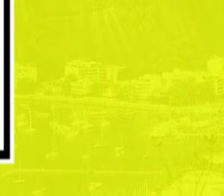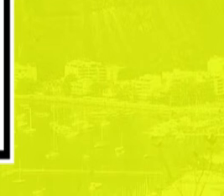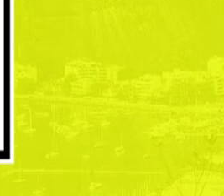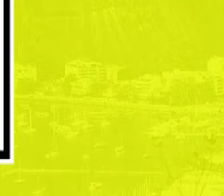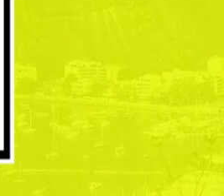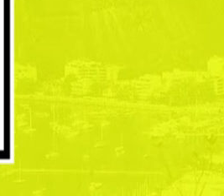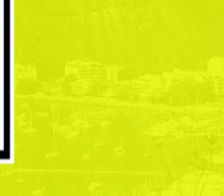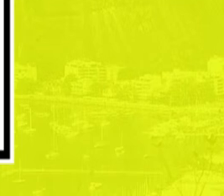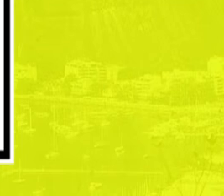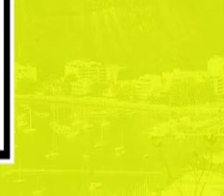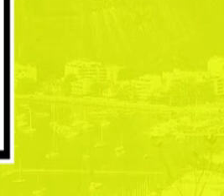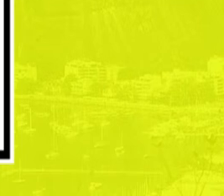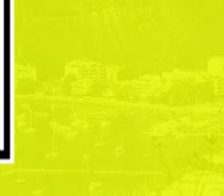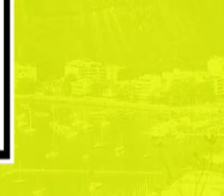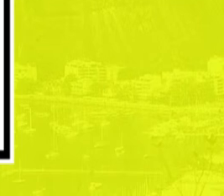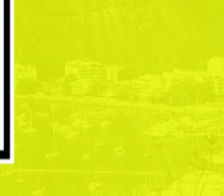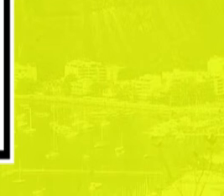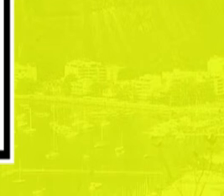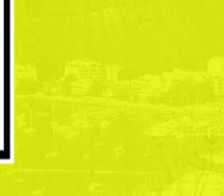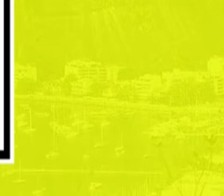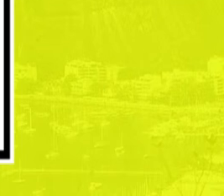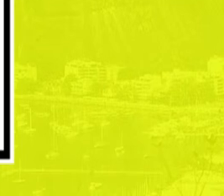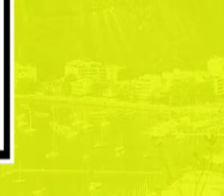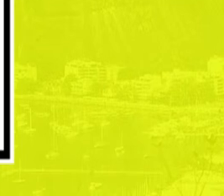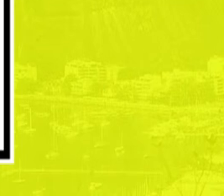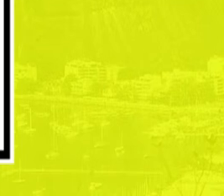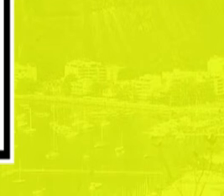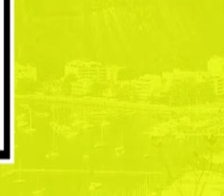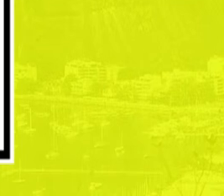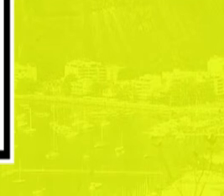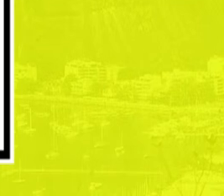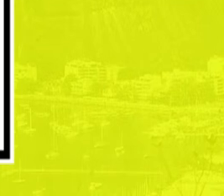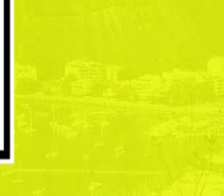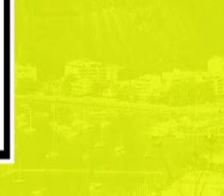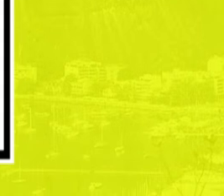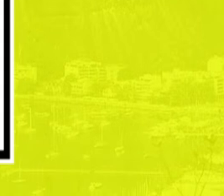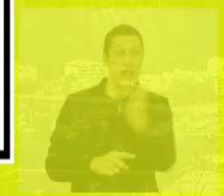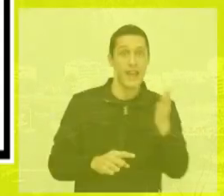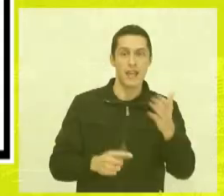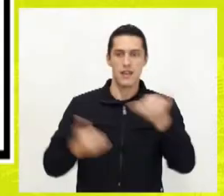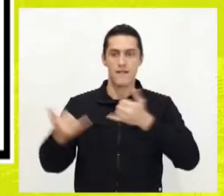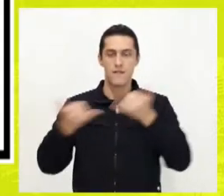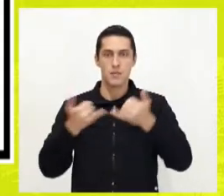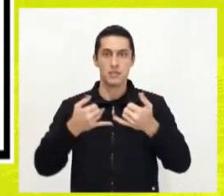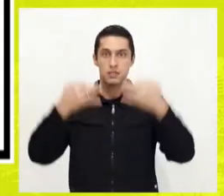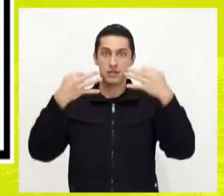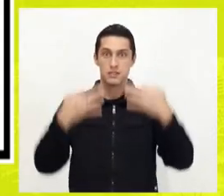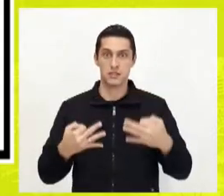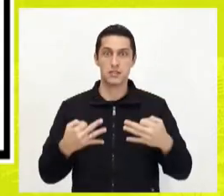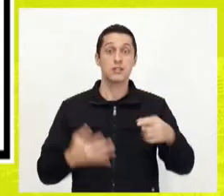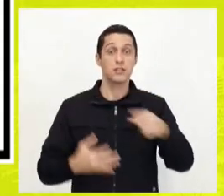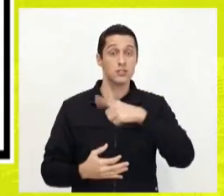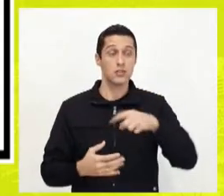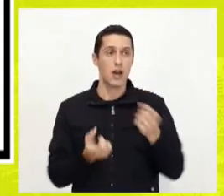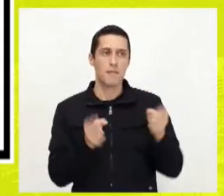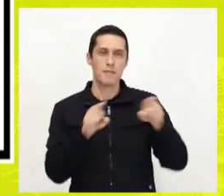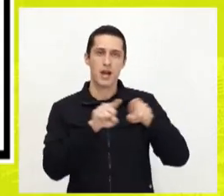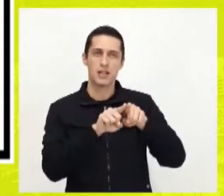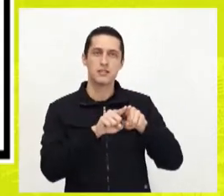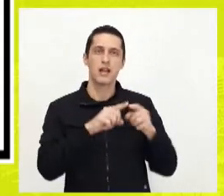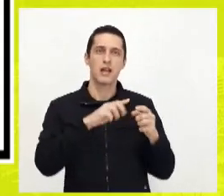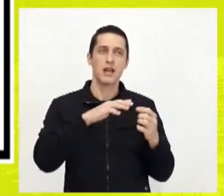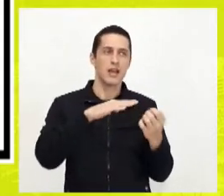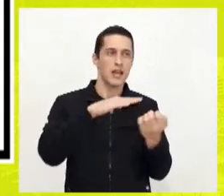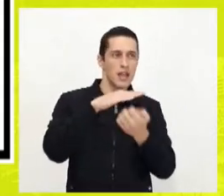misinformation globally we've partnered with organizations such as the mozilla foundation irex and more recently hosted panels and